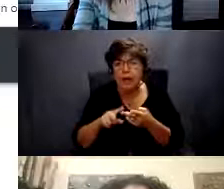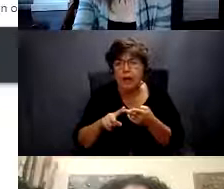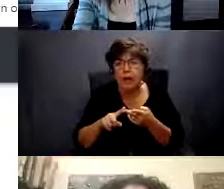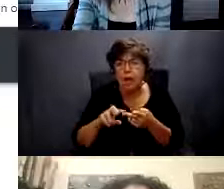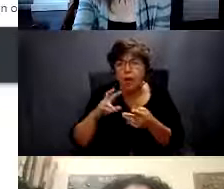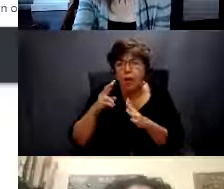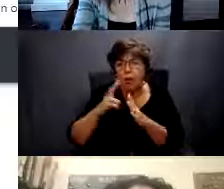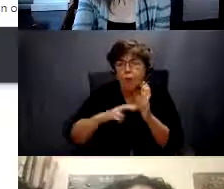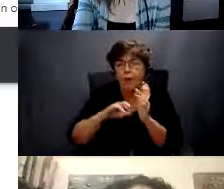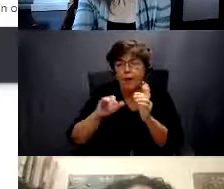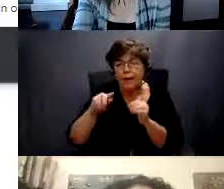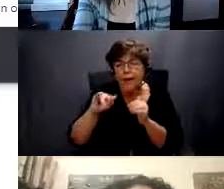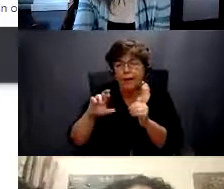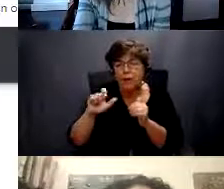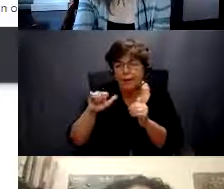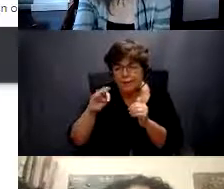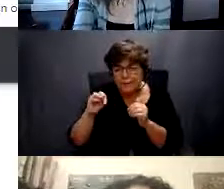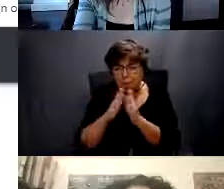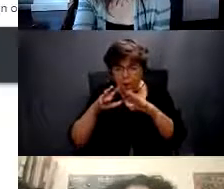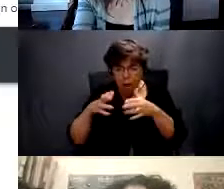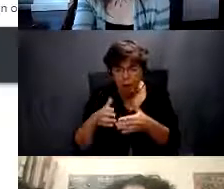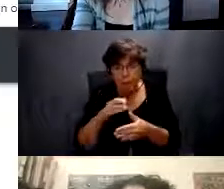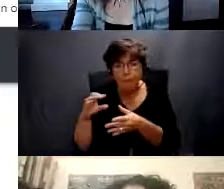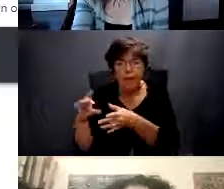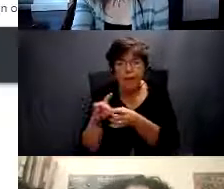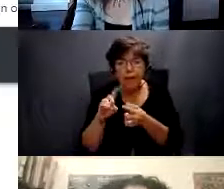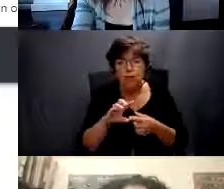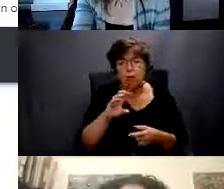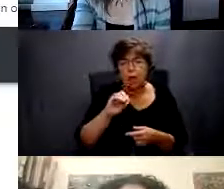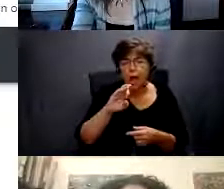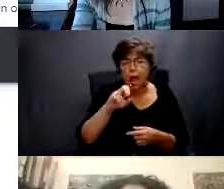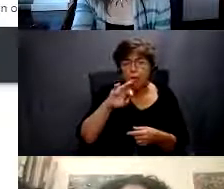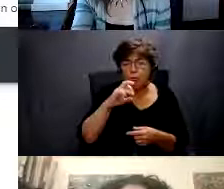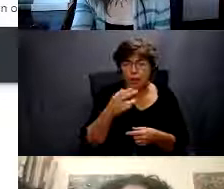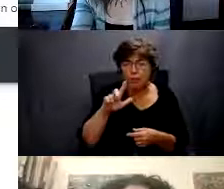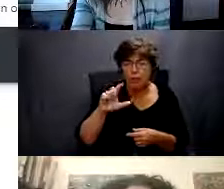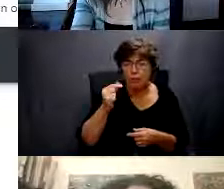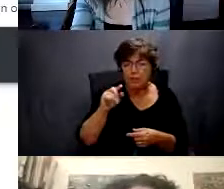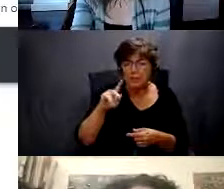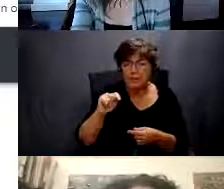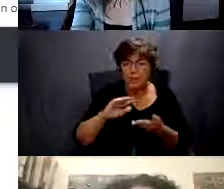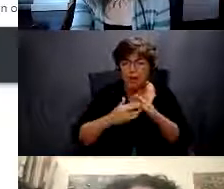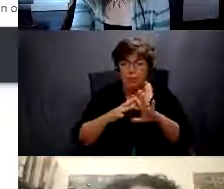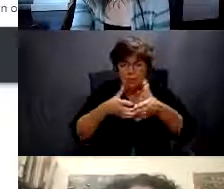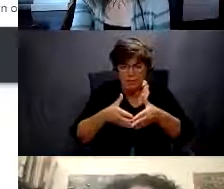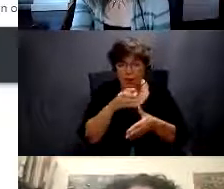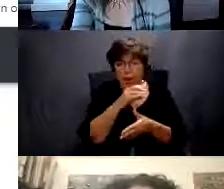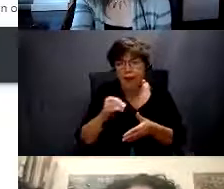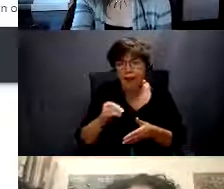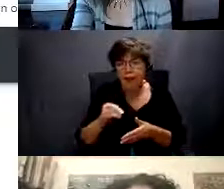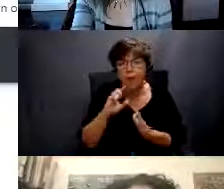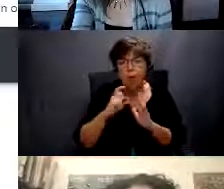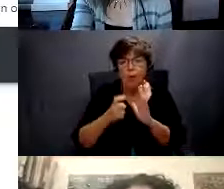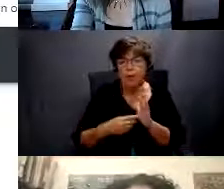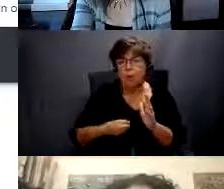connected to Outreach LGBT Community Center, and the Witnessing Whiteness Workshop. 1,